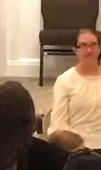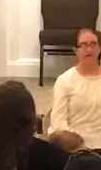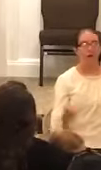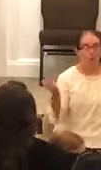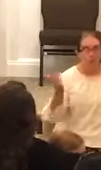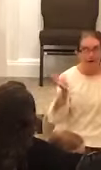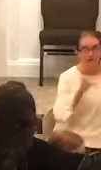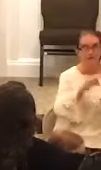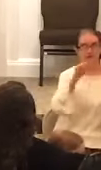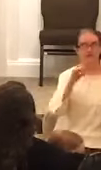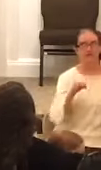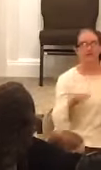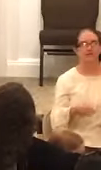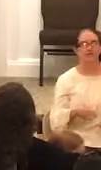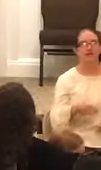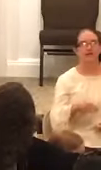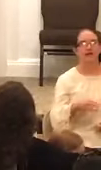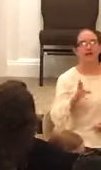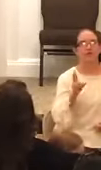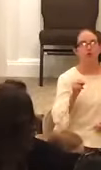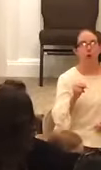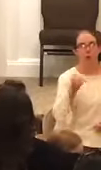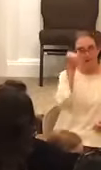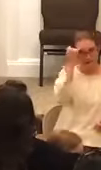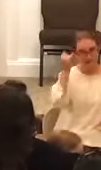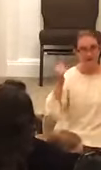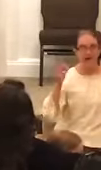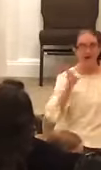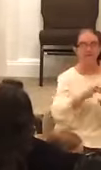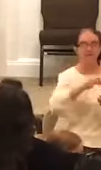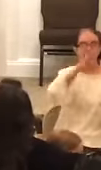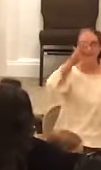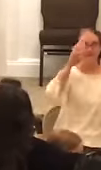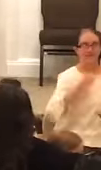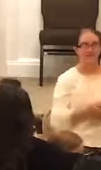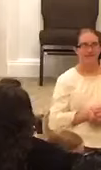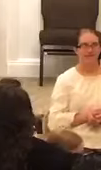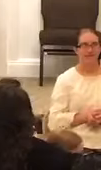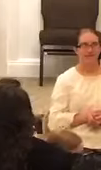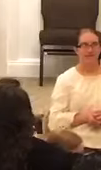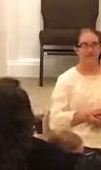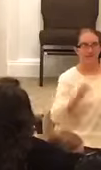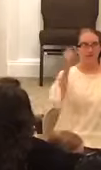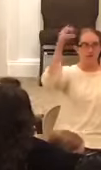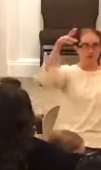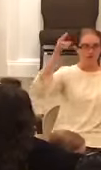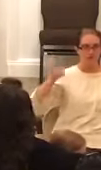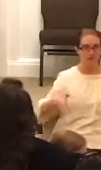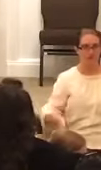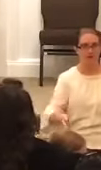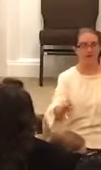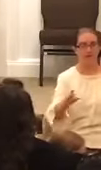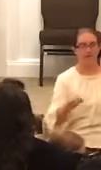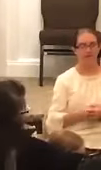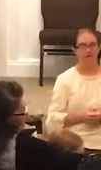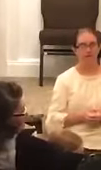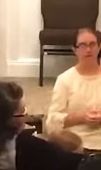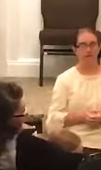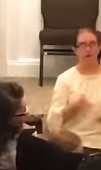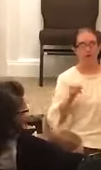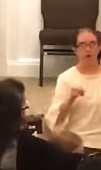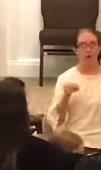Why didn't you find it? I didn't have a way to find it. Amen. You know what? She lost her way. She didn't